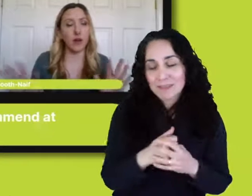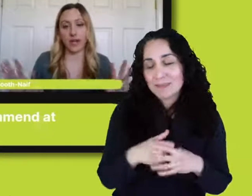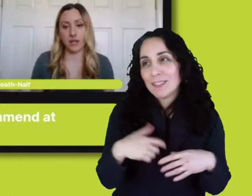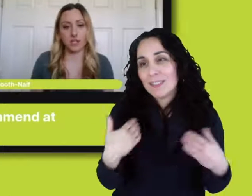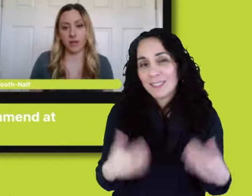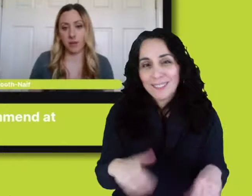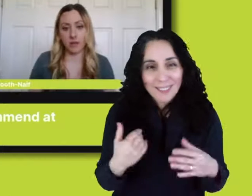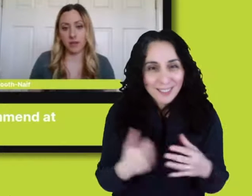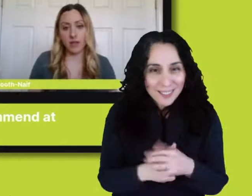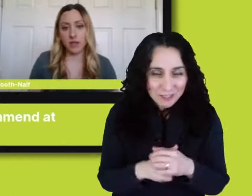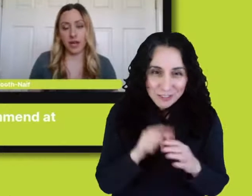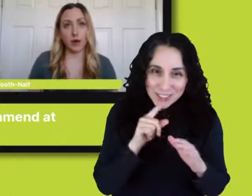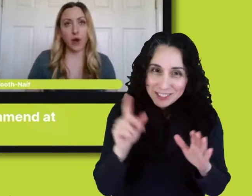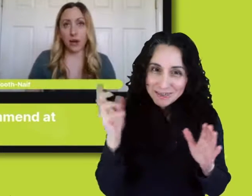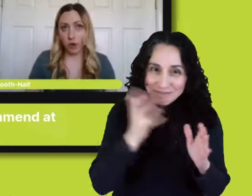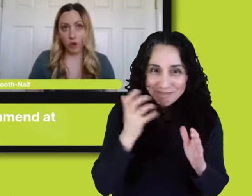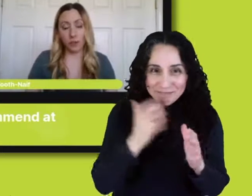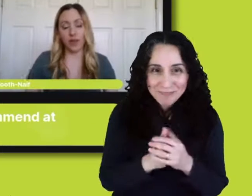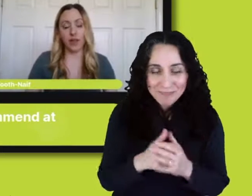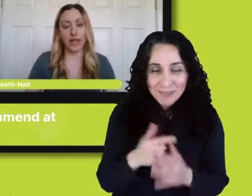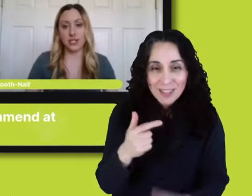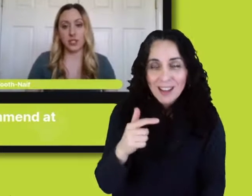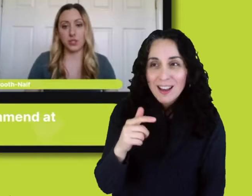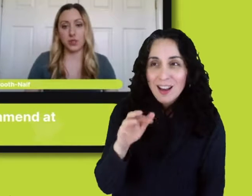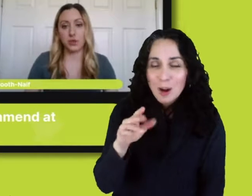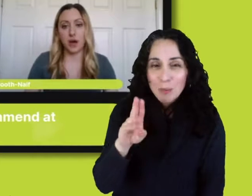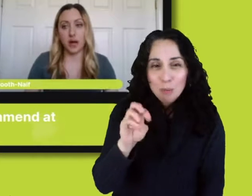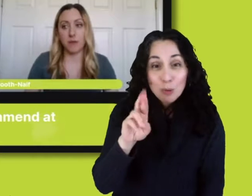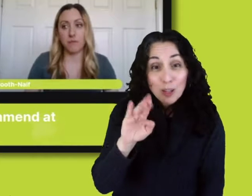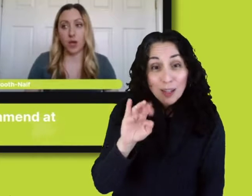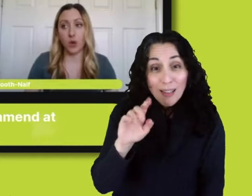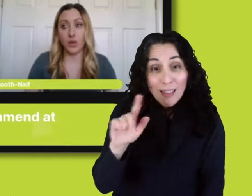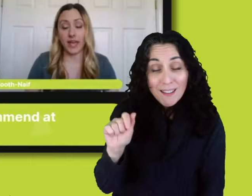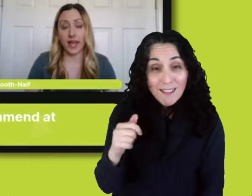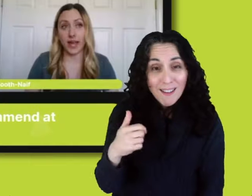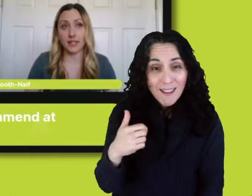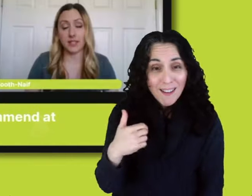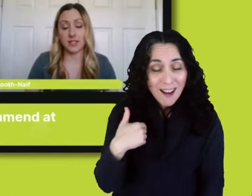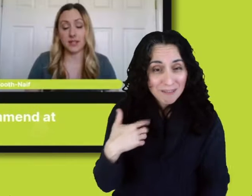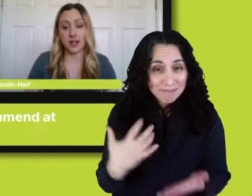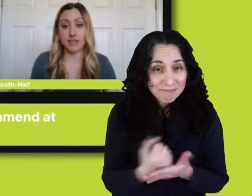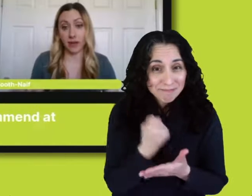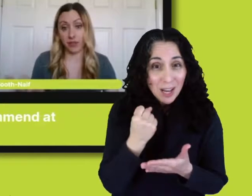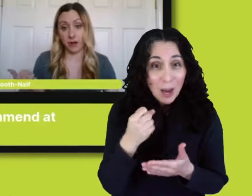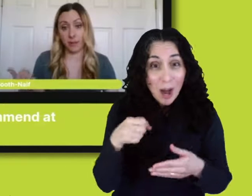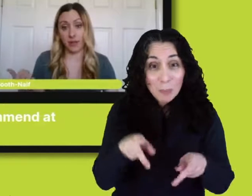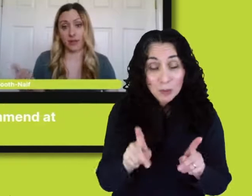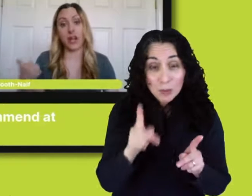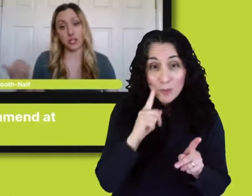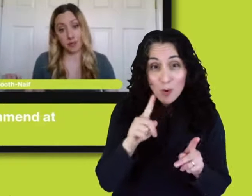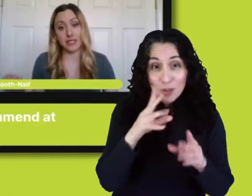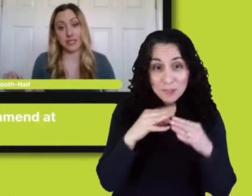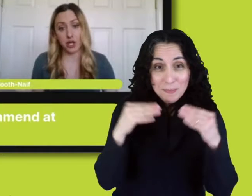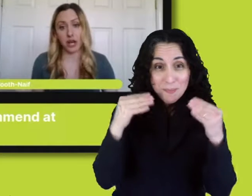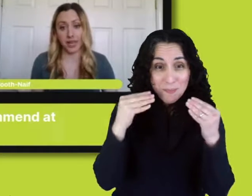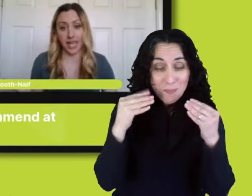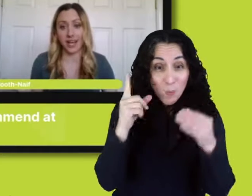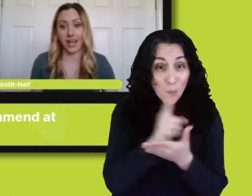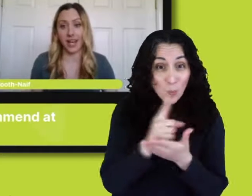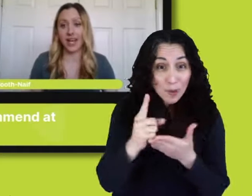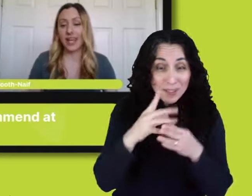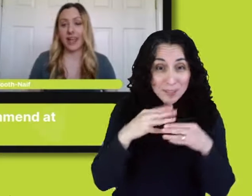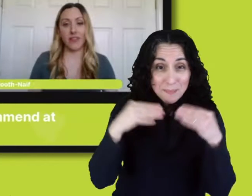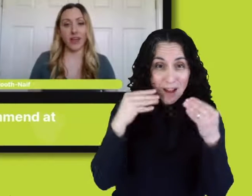And oh my gosh, they've been incredible. Briella got to do a week at Smile Therapy. They're actually based in